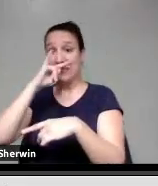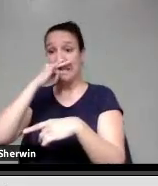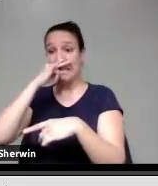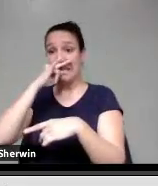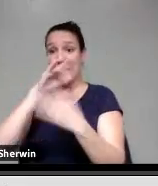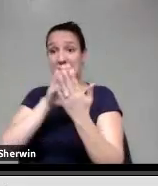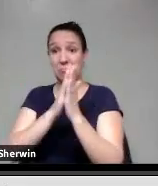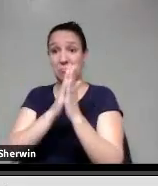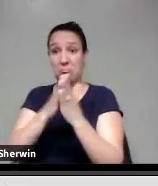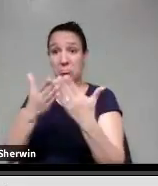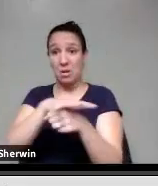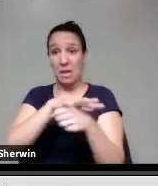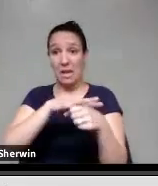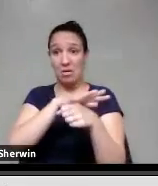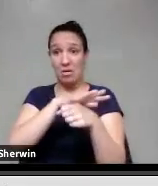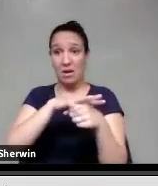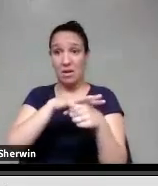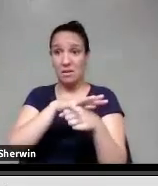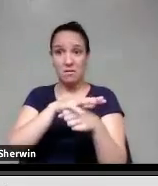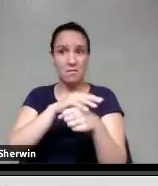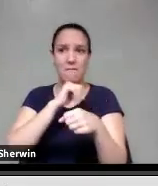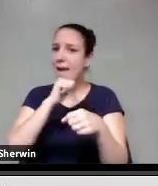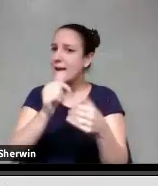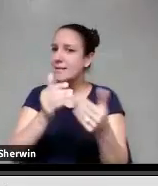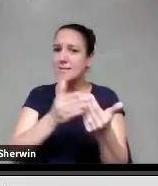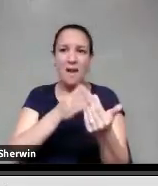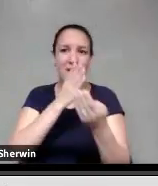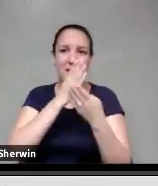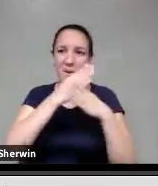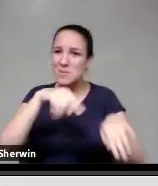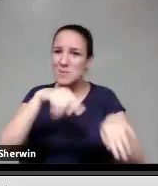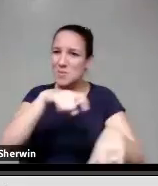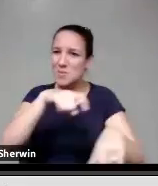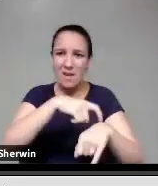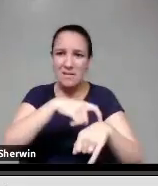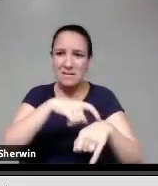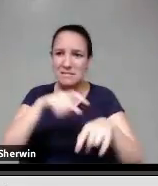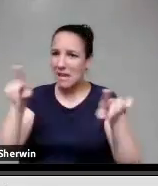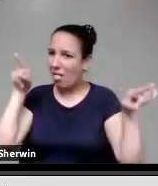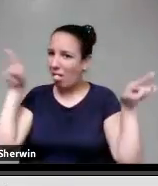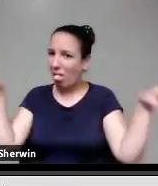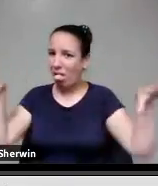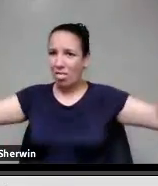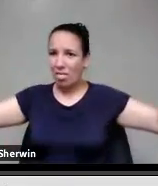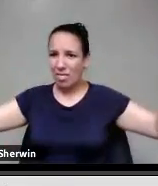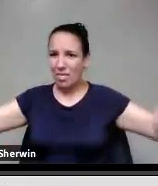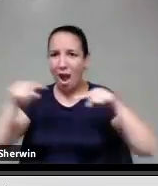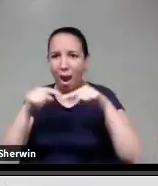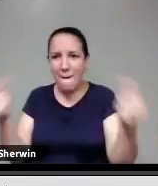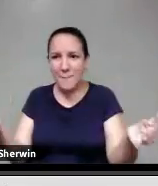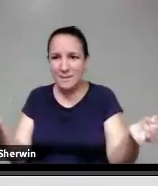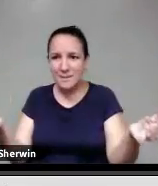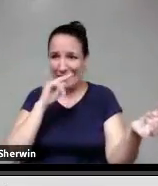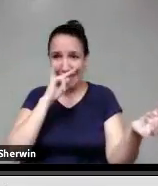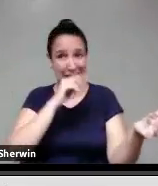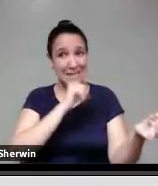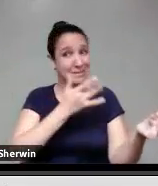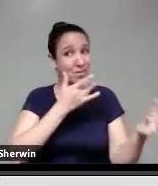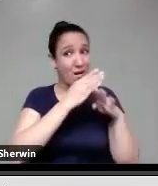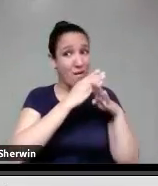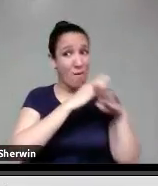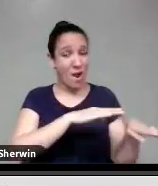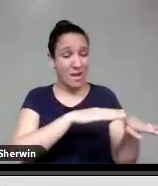a library, it's not near quiet time because those are kind of two opposite things. Kids don't tend to be quiet when